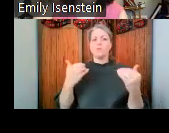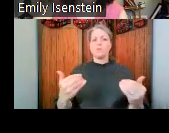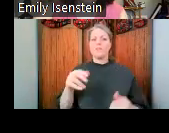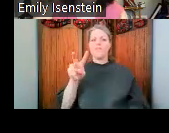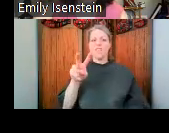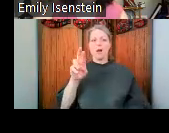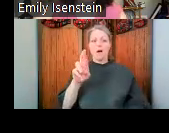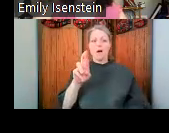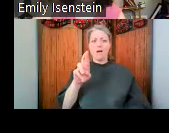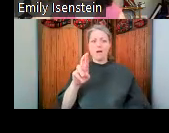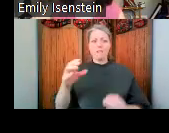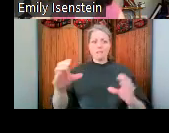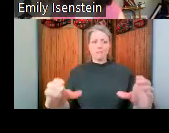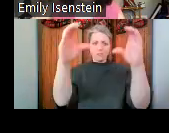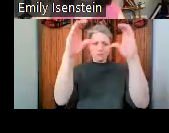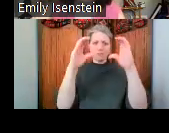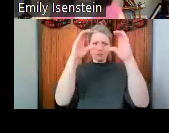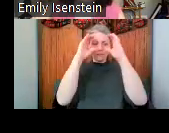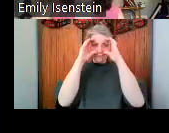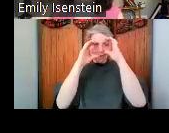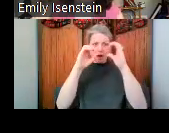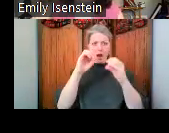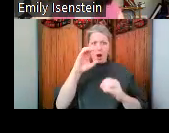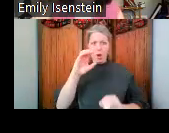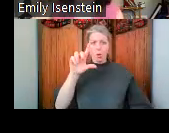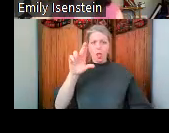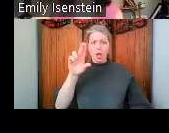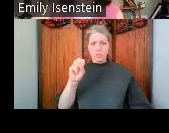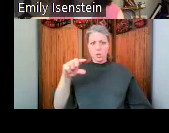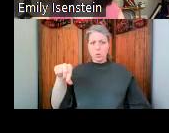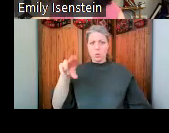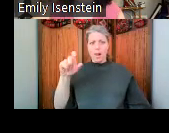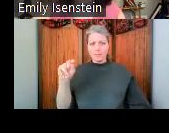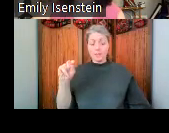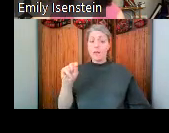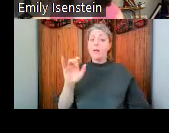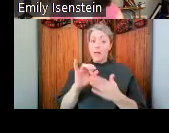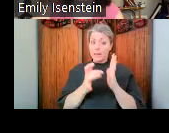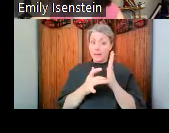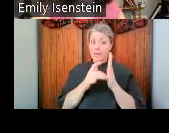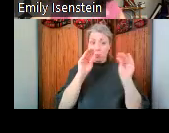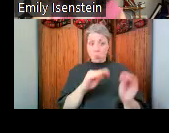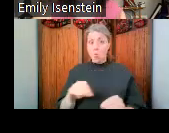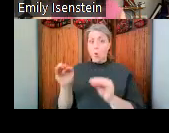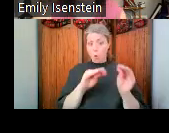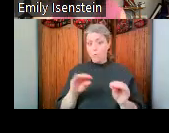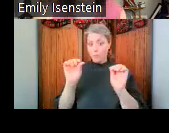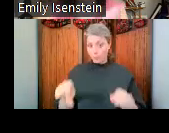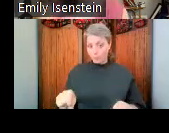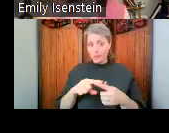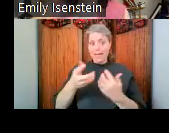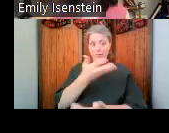an Oculus Quest. So this technology, it's mobile, it's also interactive, so we can have